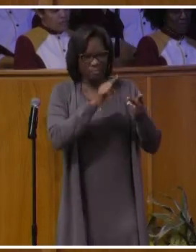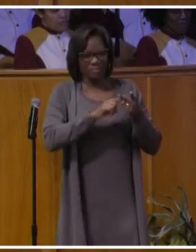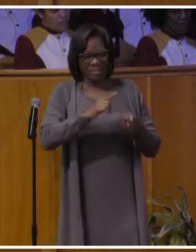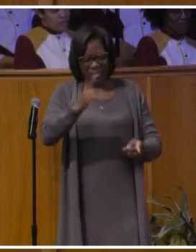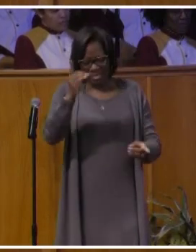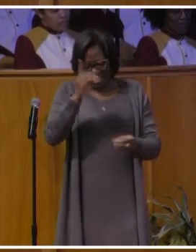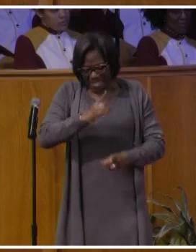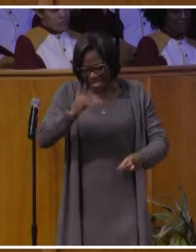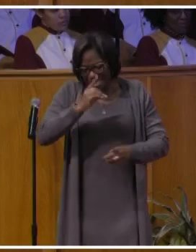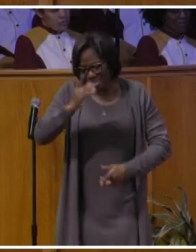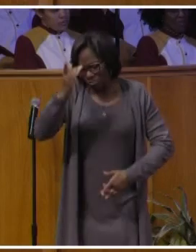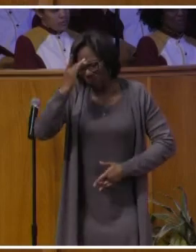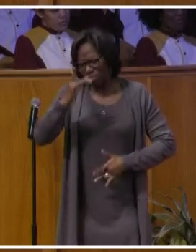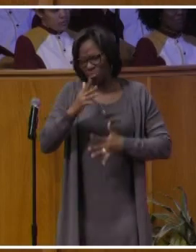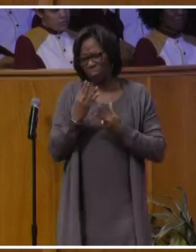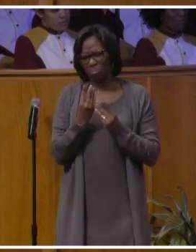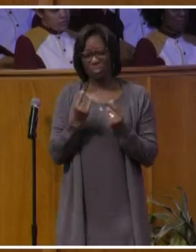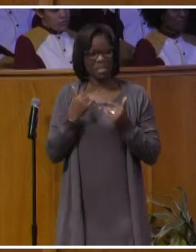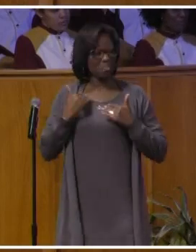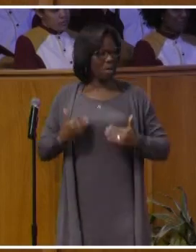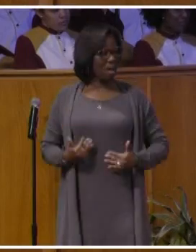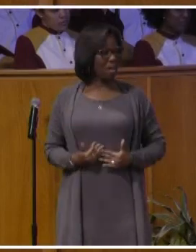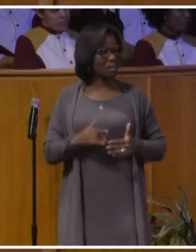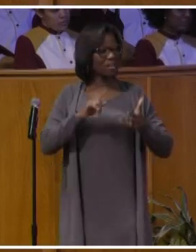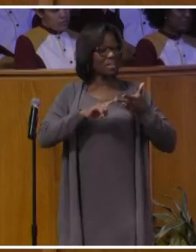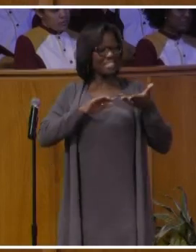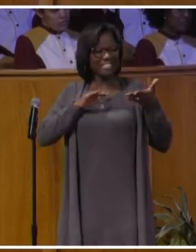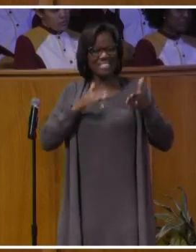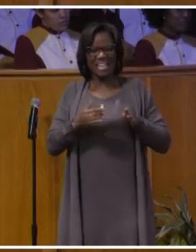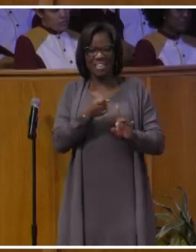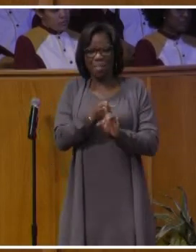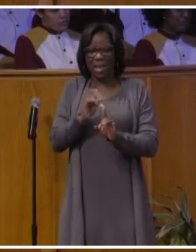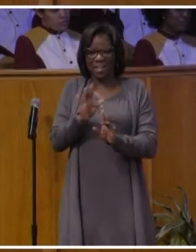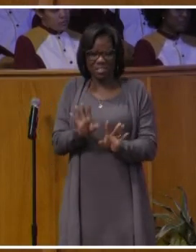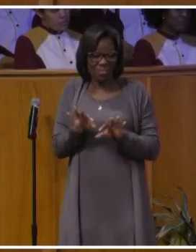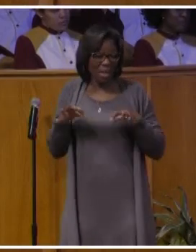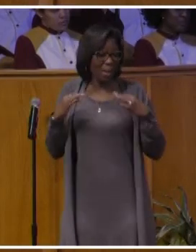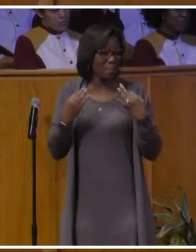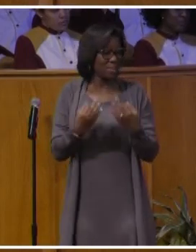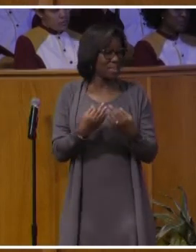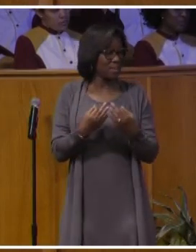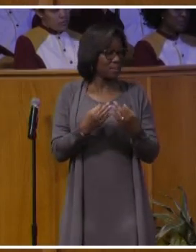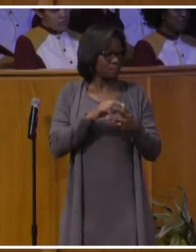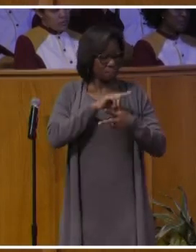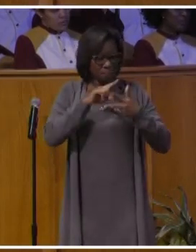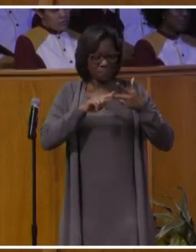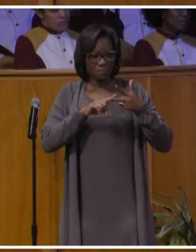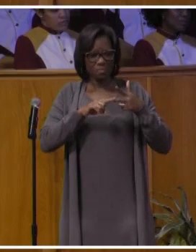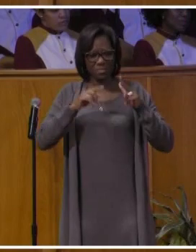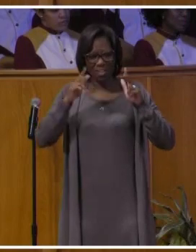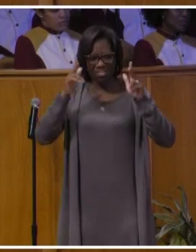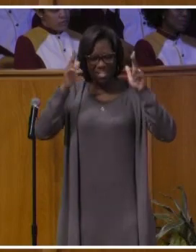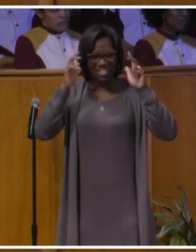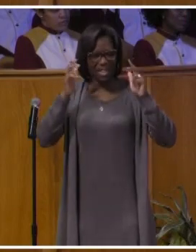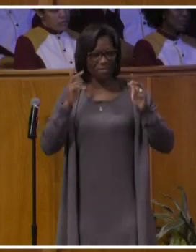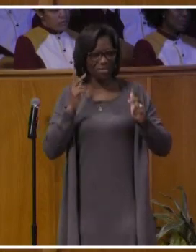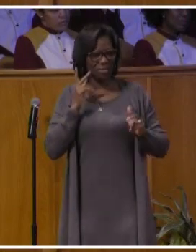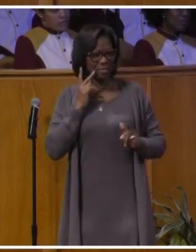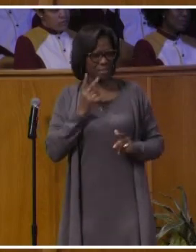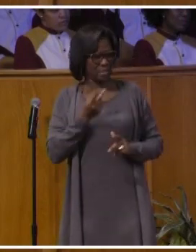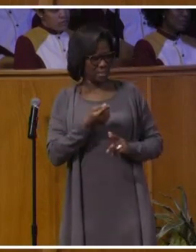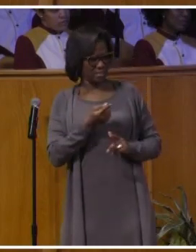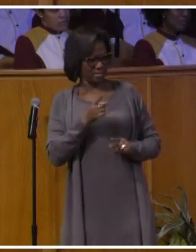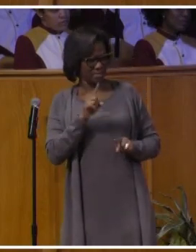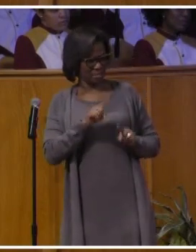has tormented his flesh, after death has troubled his family, the devil finds out that he